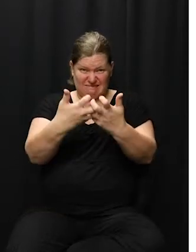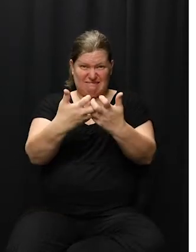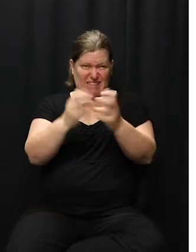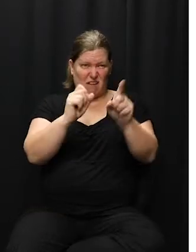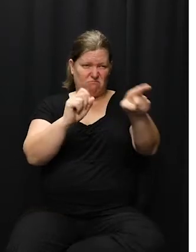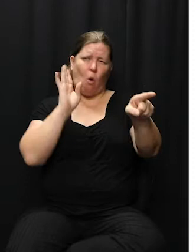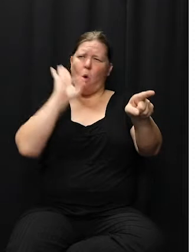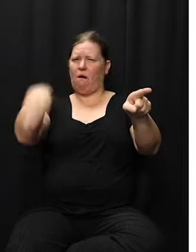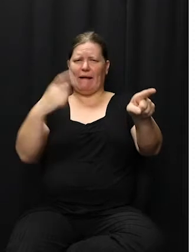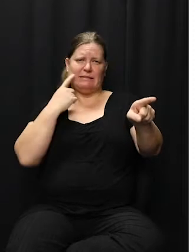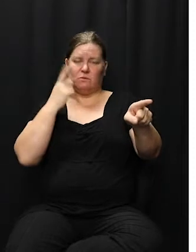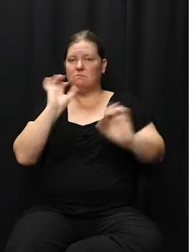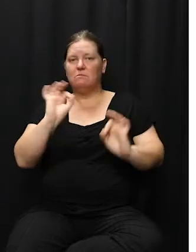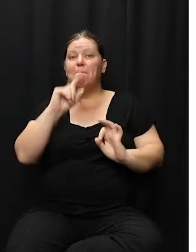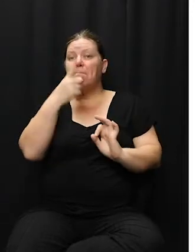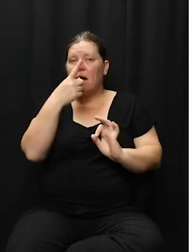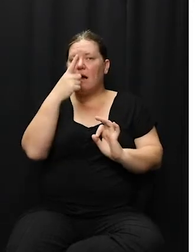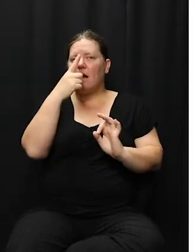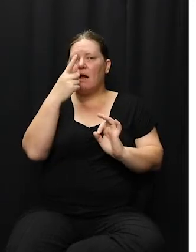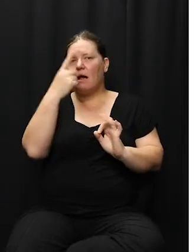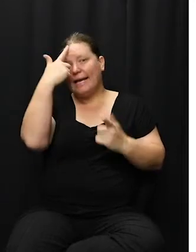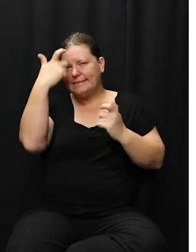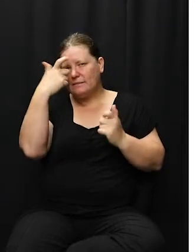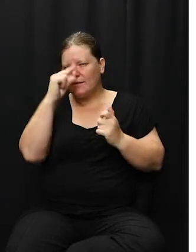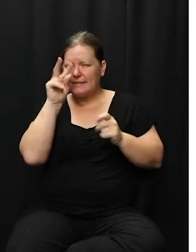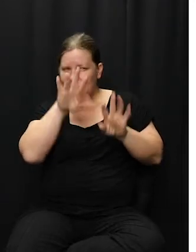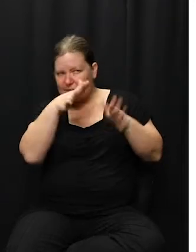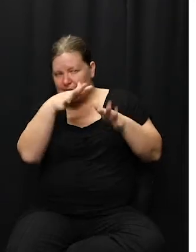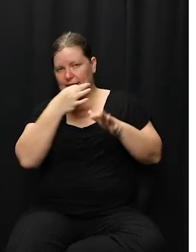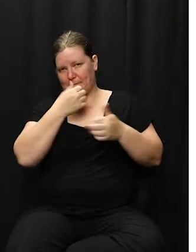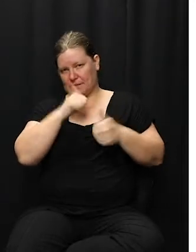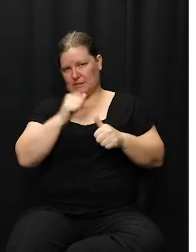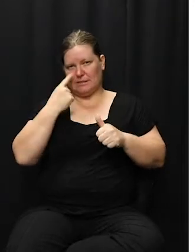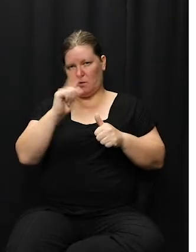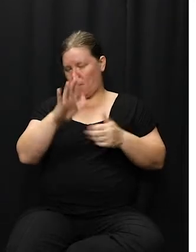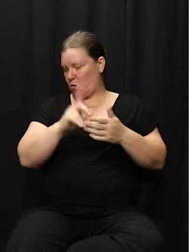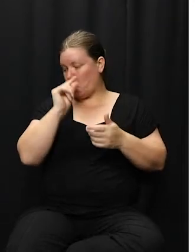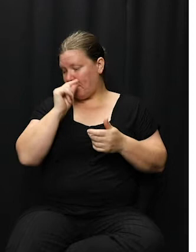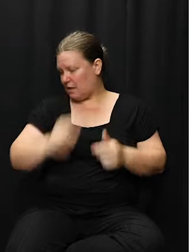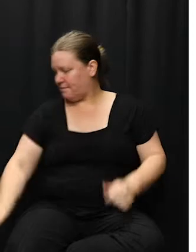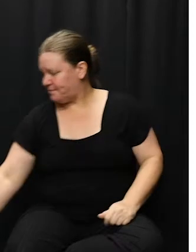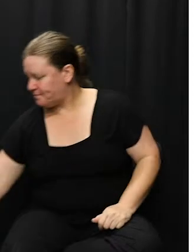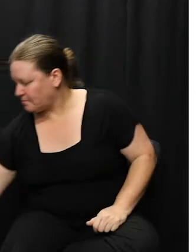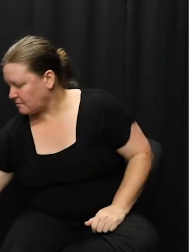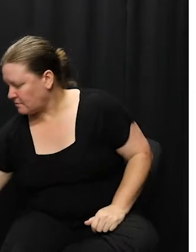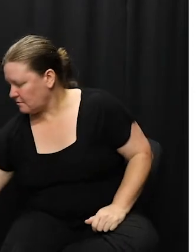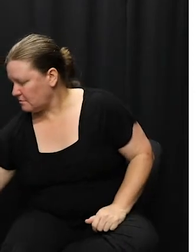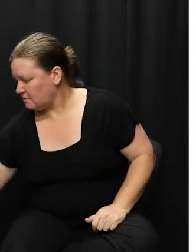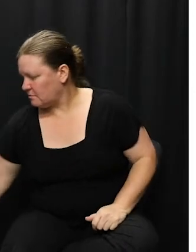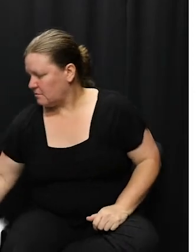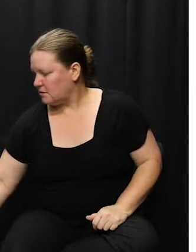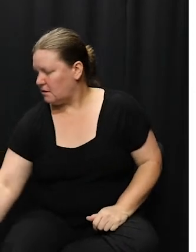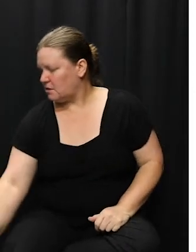But is it an exact match, like you can just tell what it means? No, but it gives some hint of the shape.